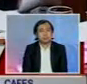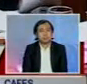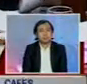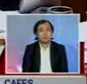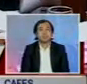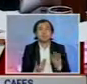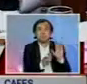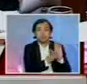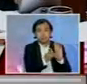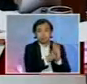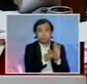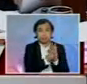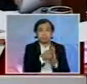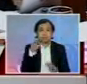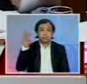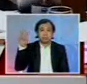Exhibit double Y.